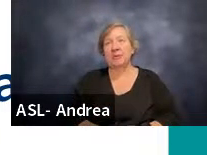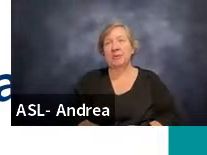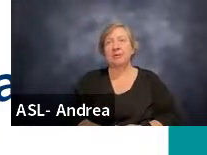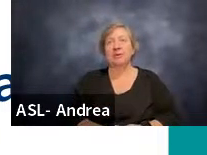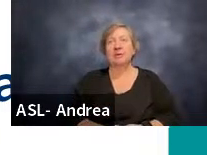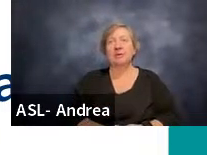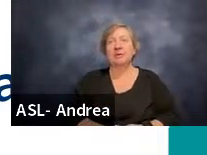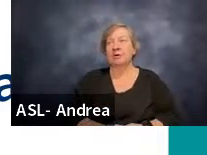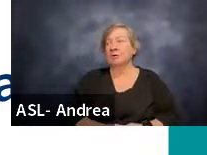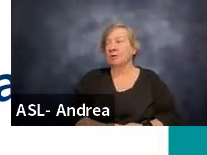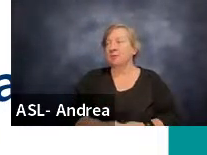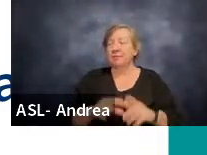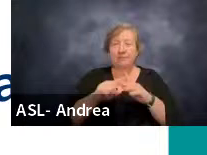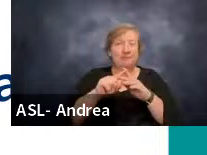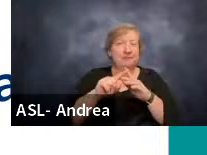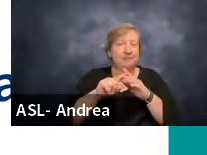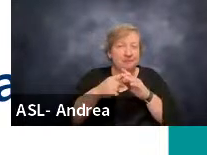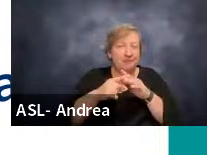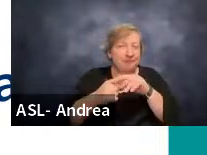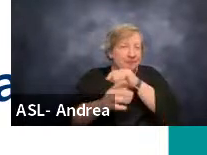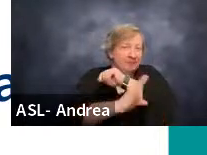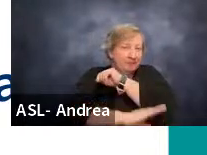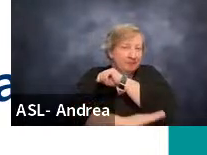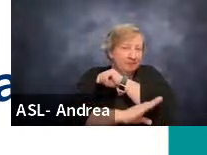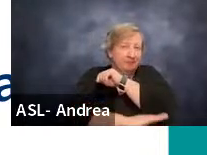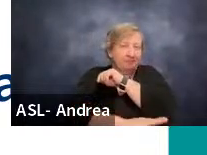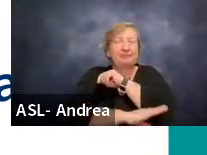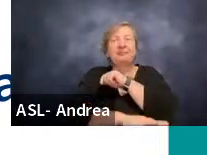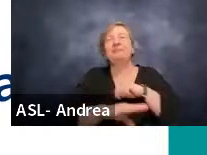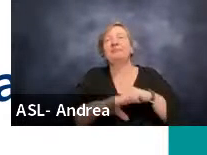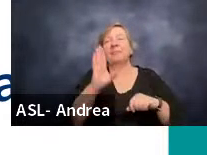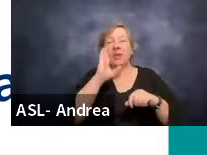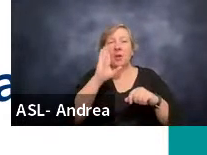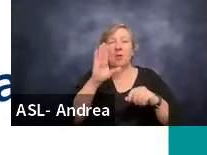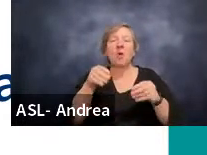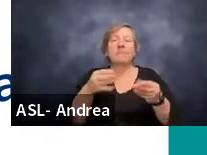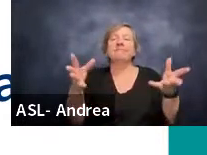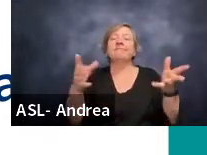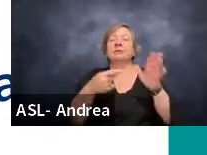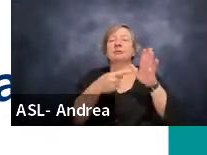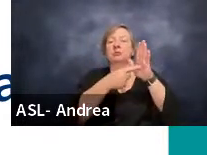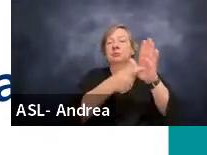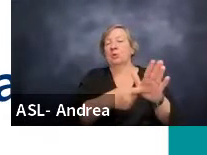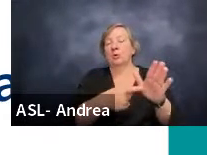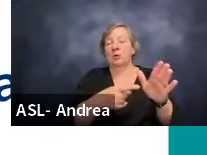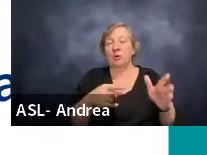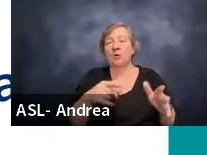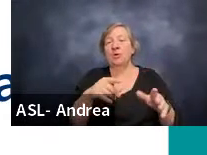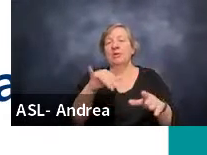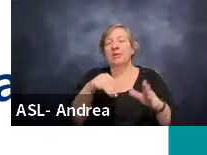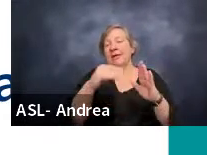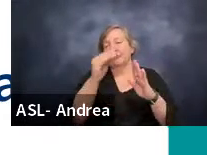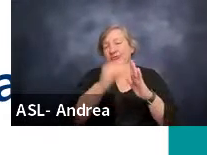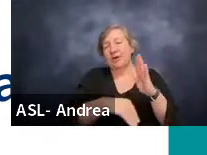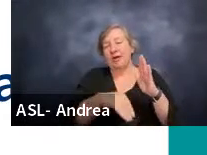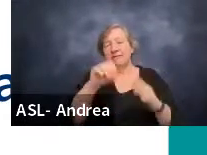this fall, we are going to release the draft supplemental environmental impact